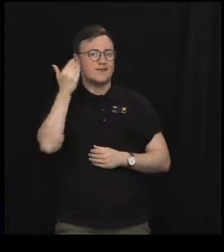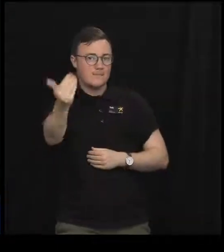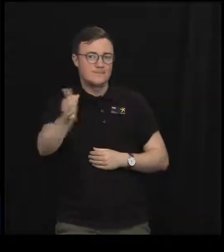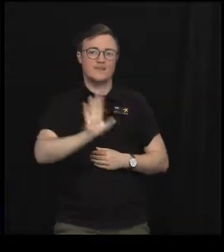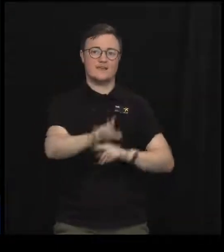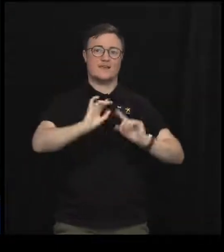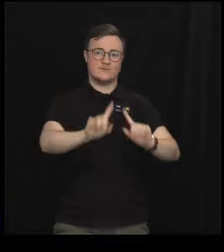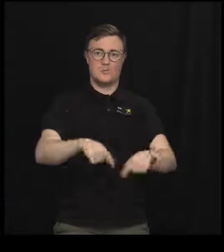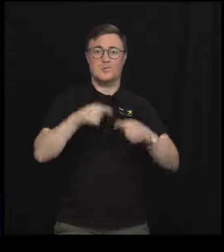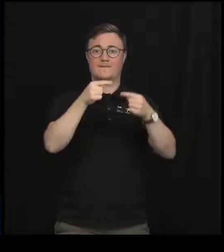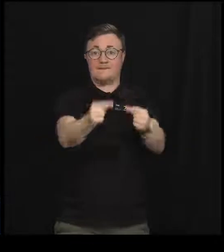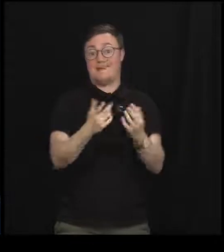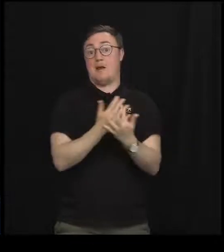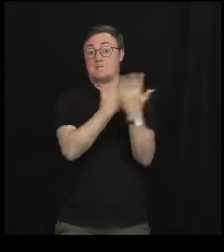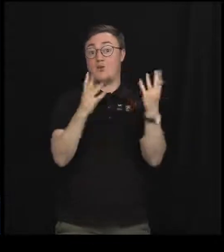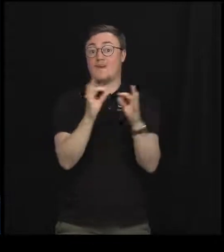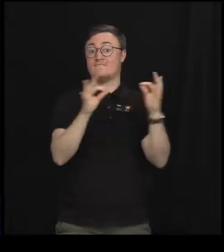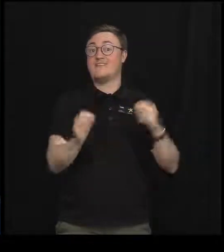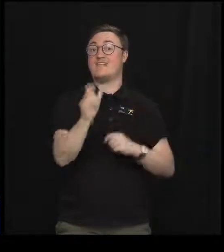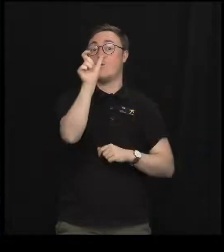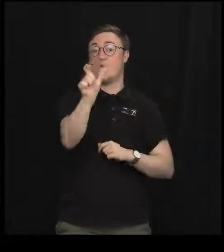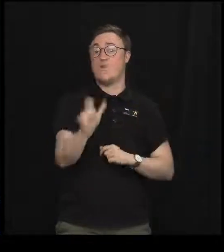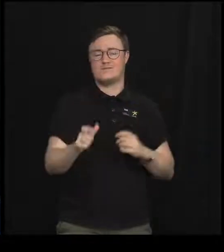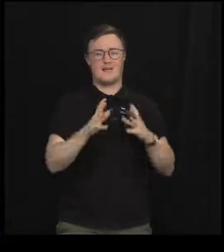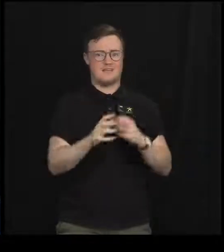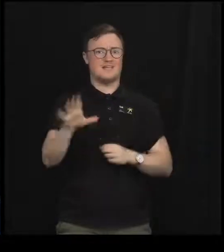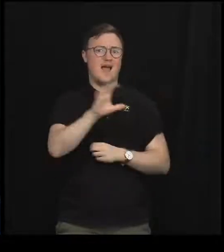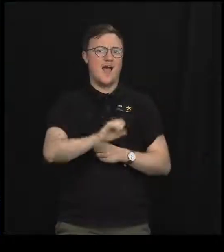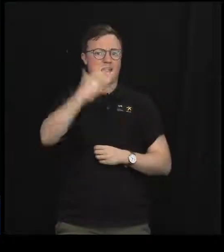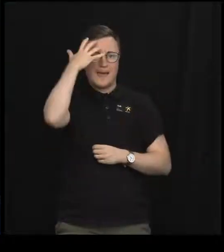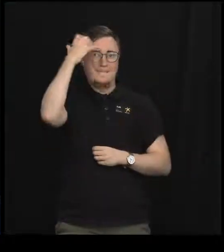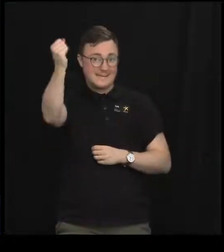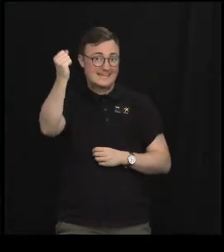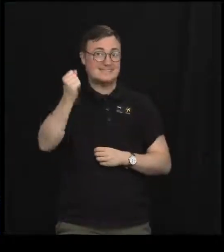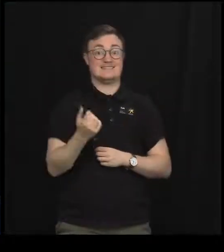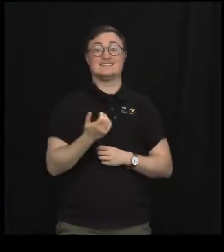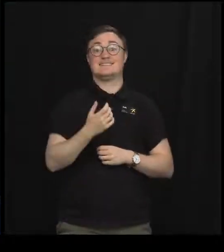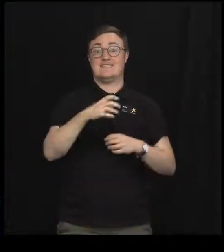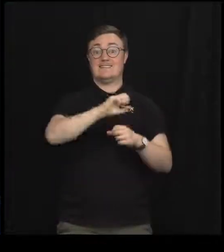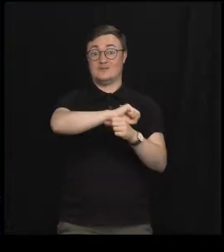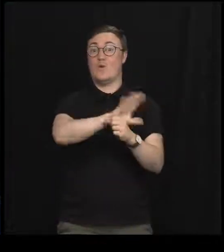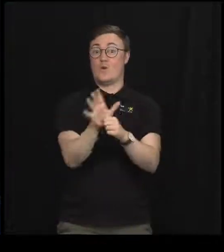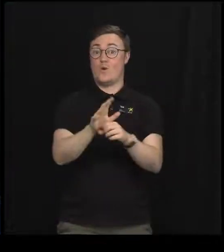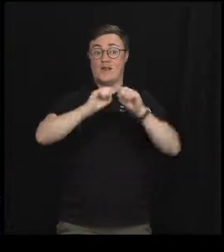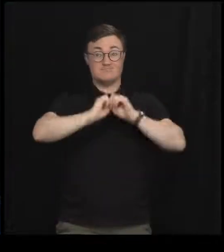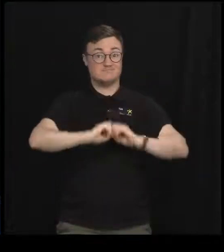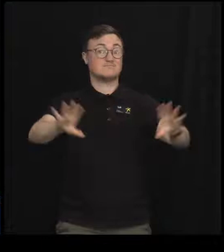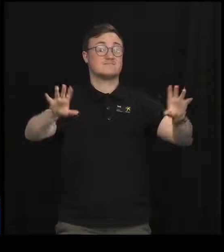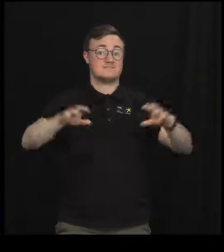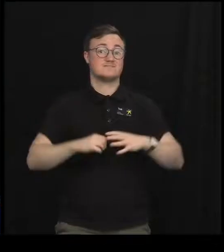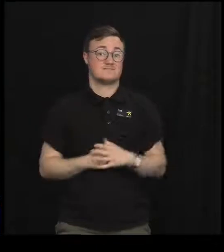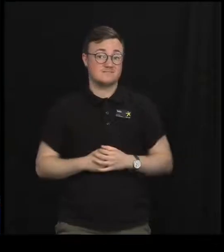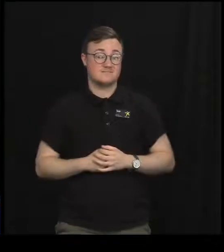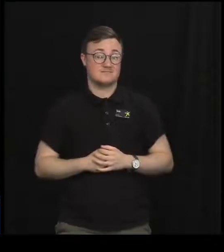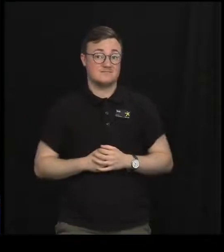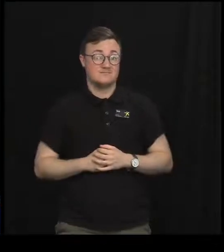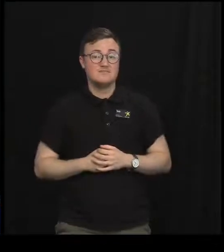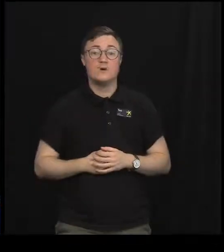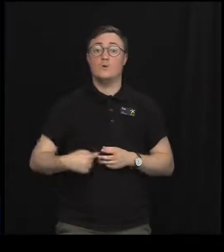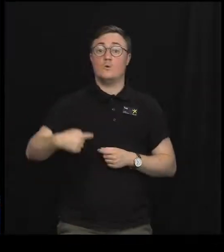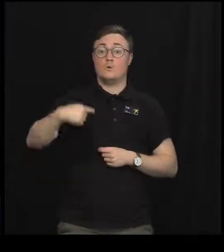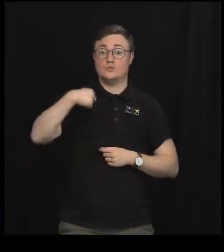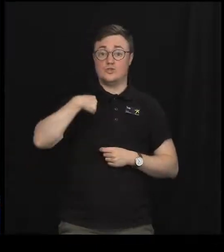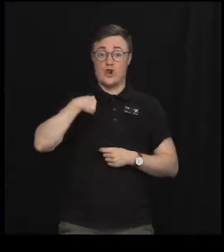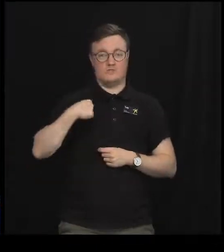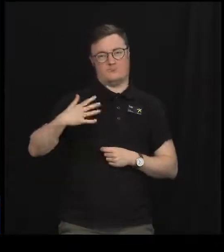But then, as we all vividly remember, something called the COVID pandemic hit. And for me, I actively